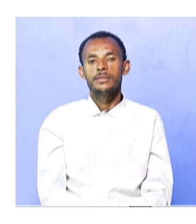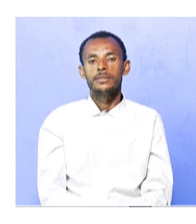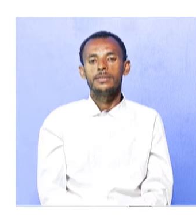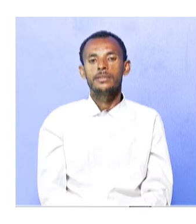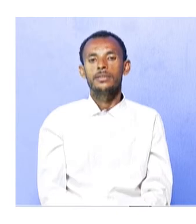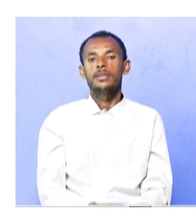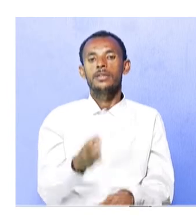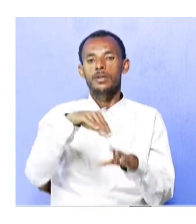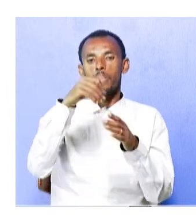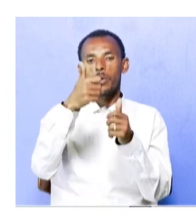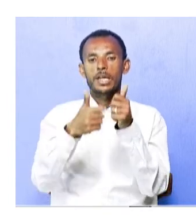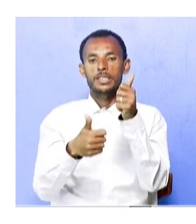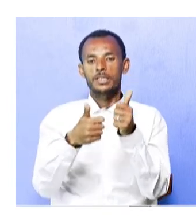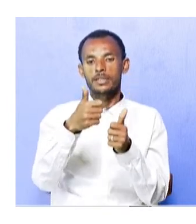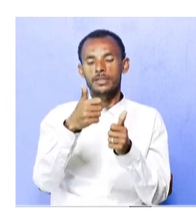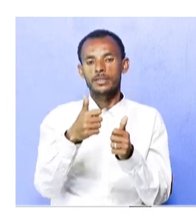into which